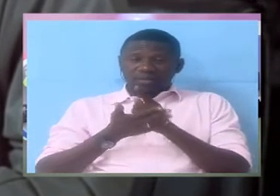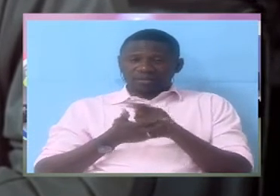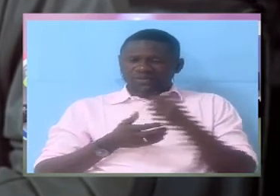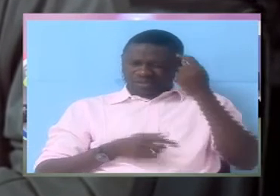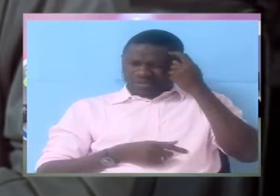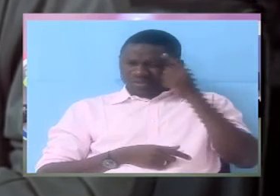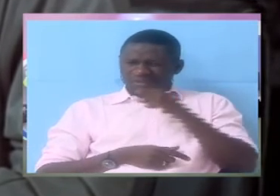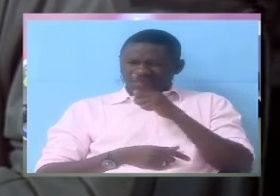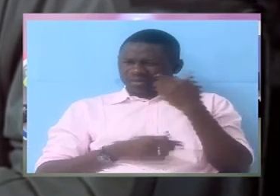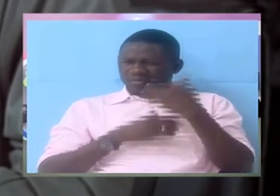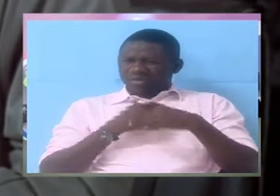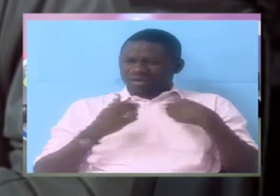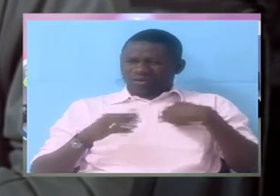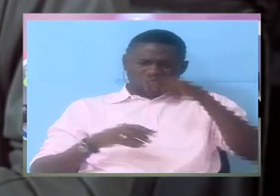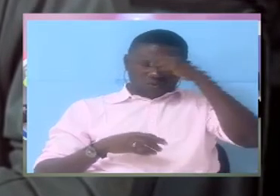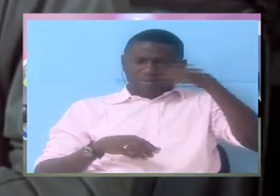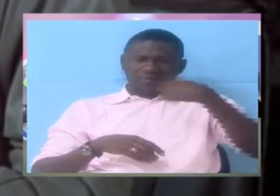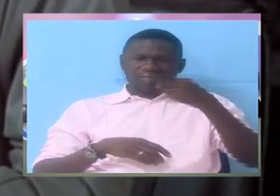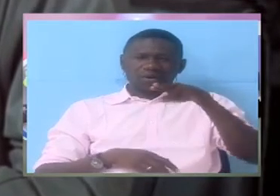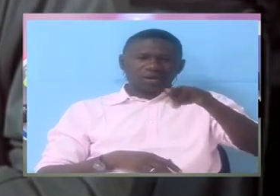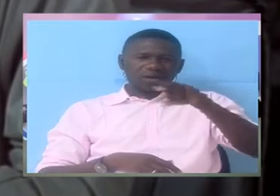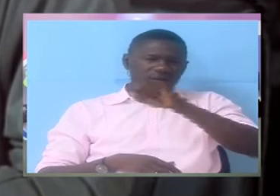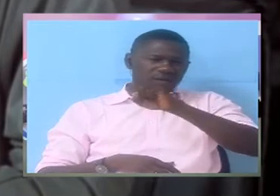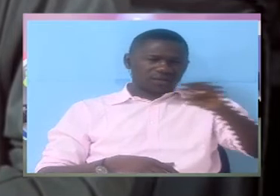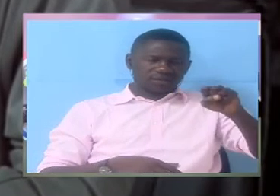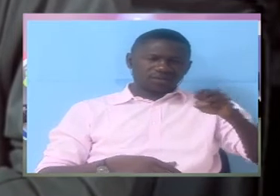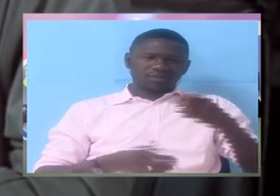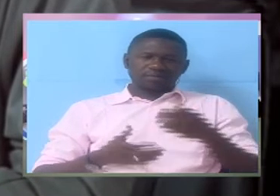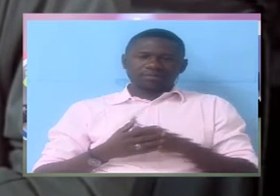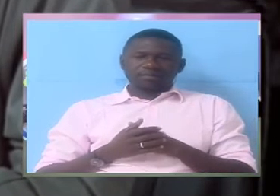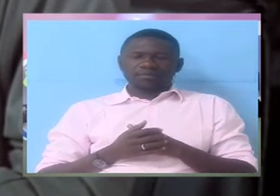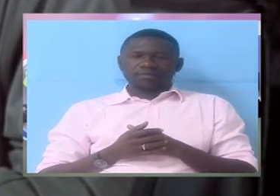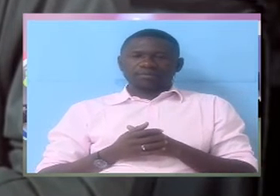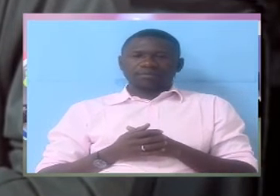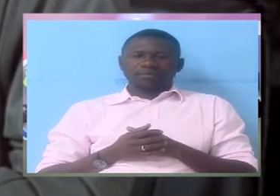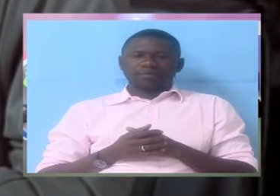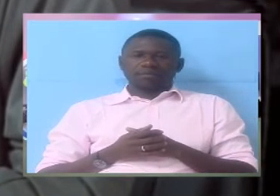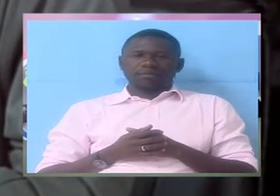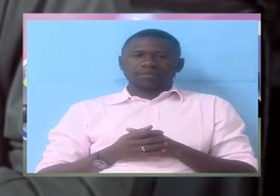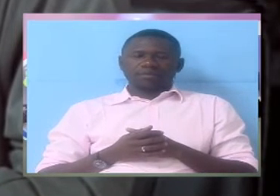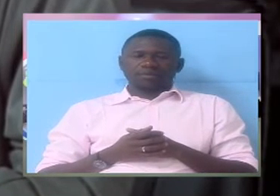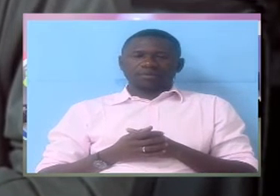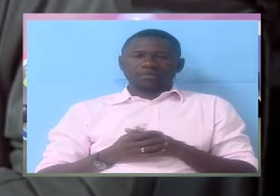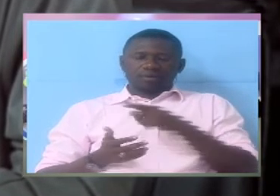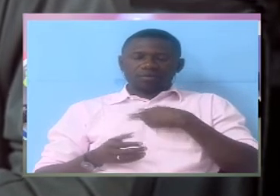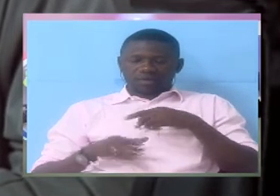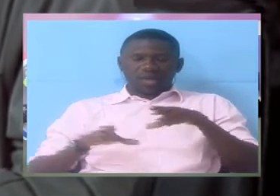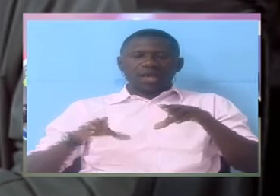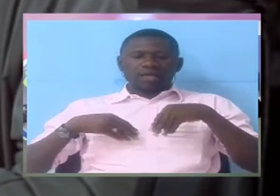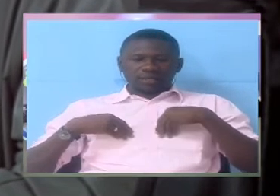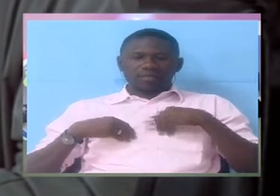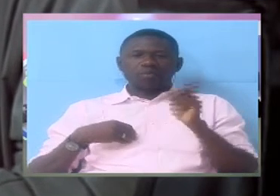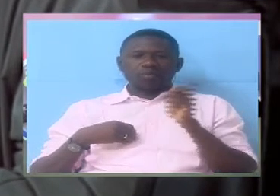with cement, you will never think that I'm an operative of the SIS. I quite well appreciate what you have